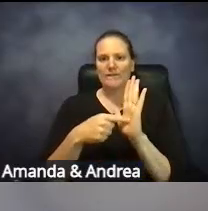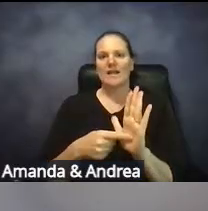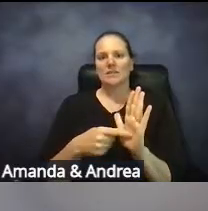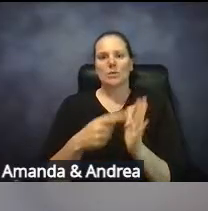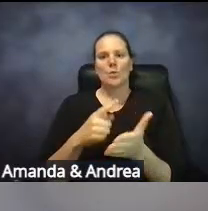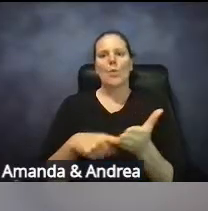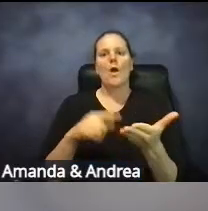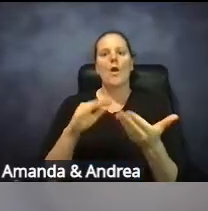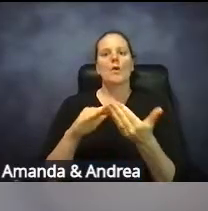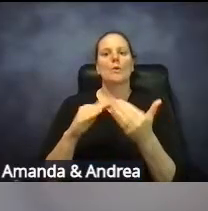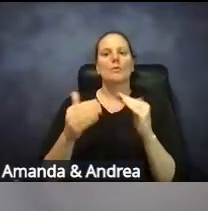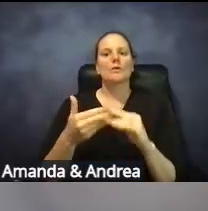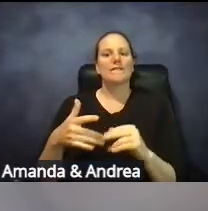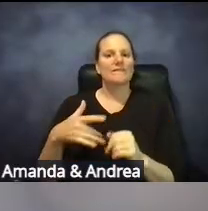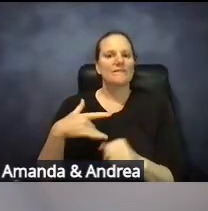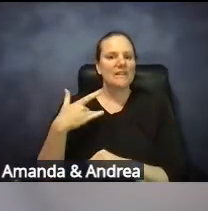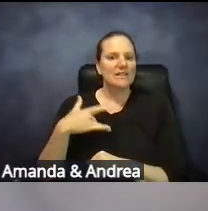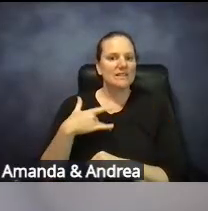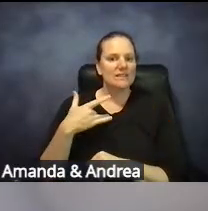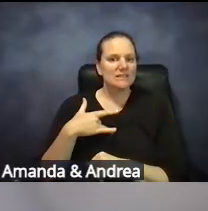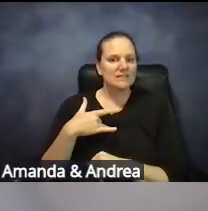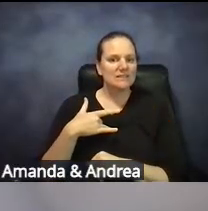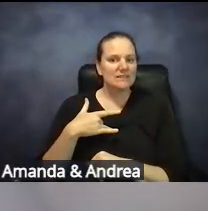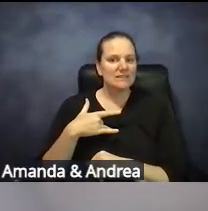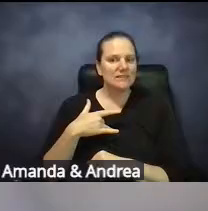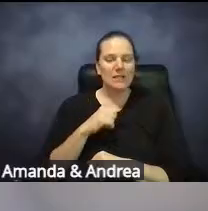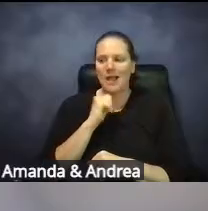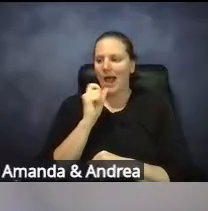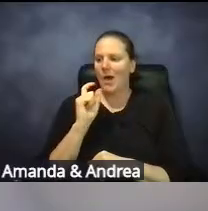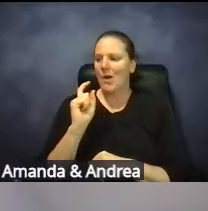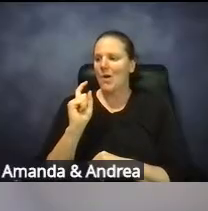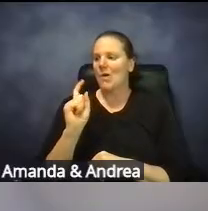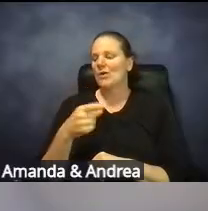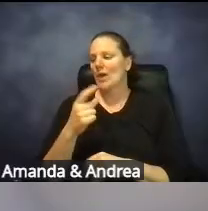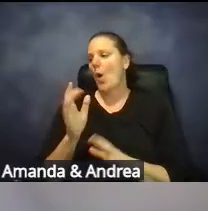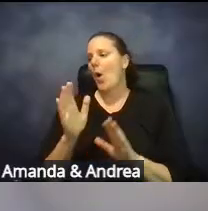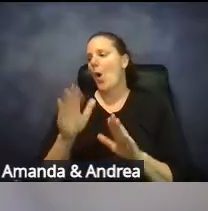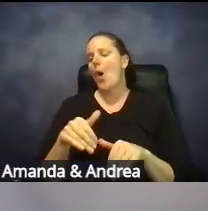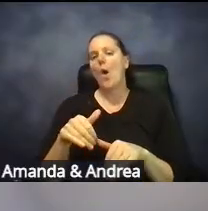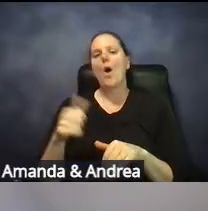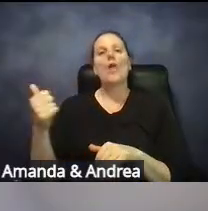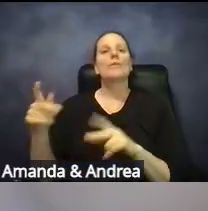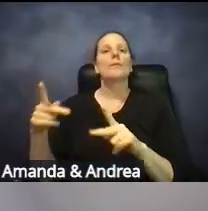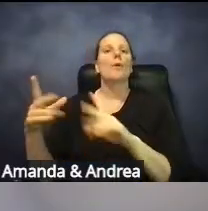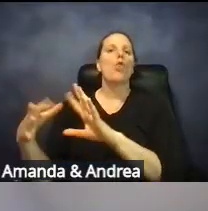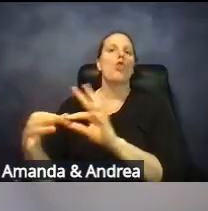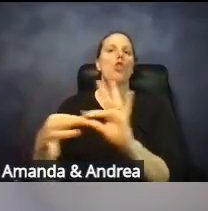the community feels and not just the naysayers.